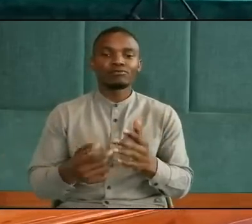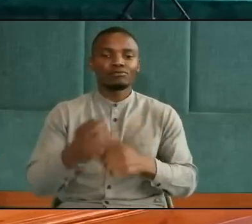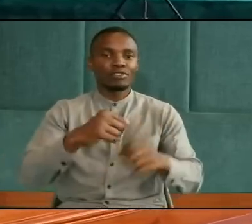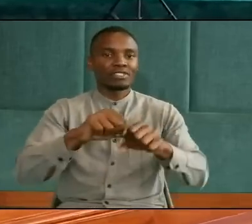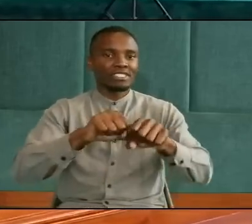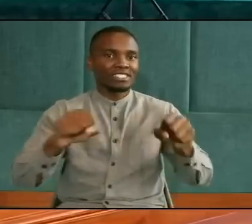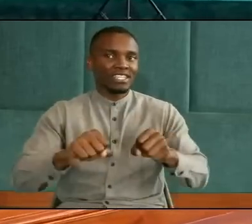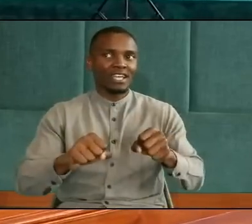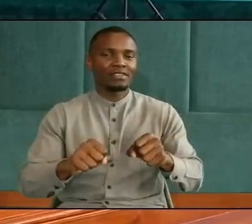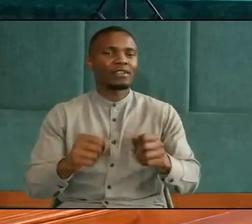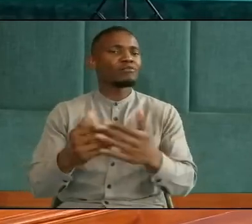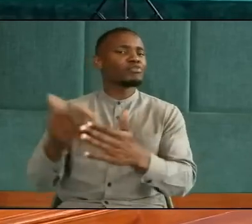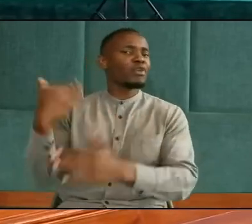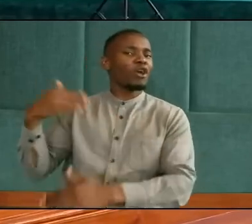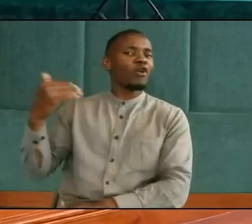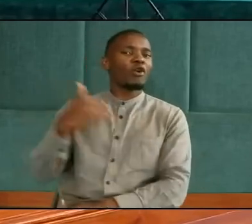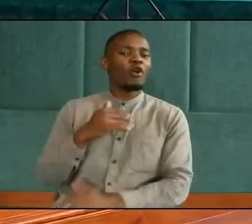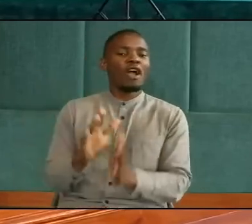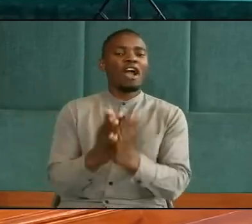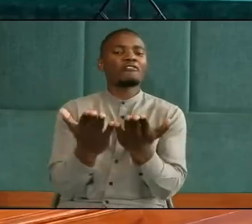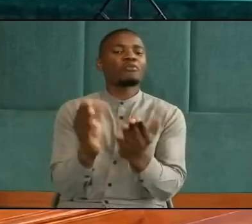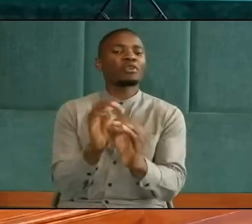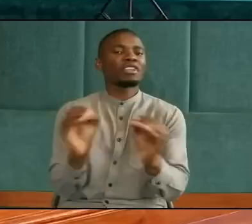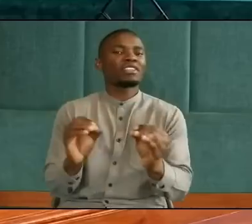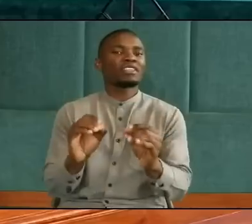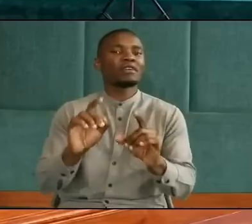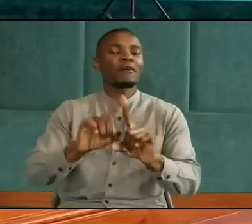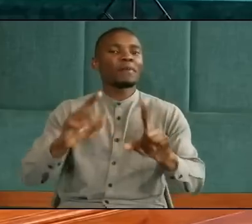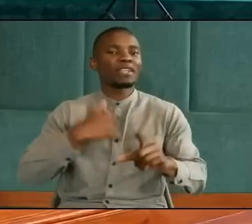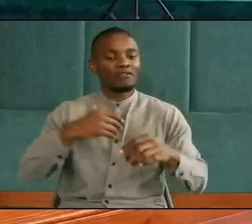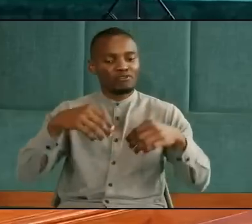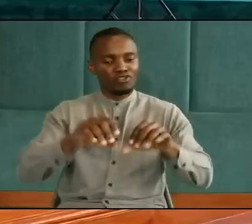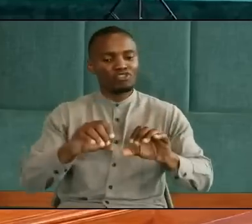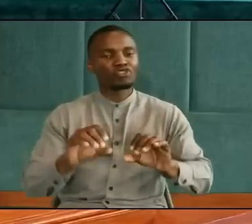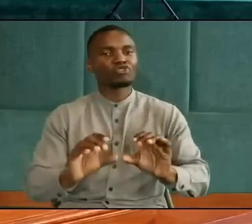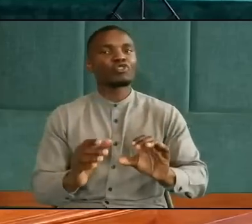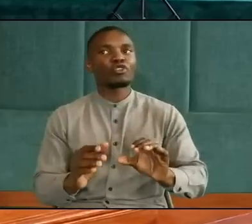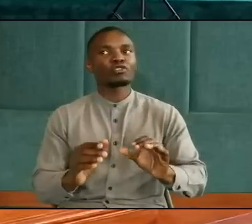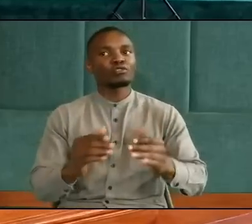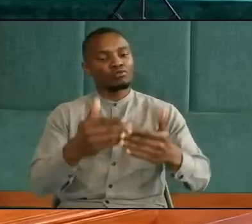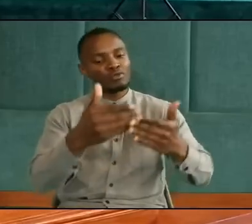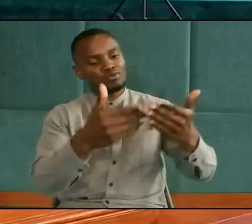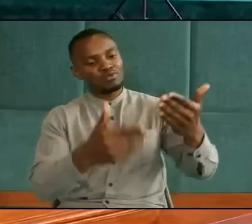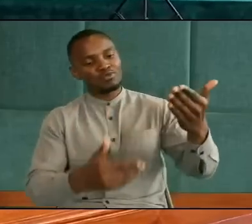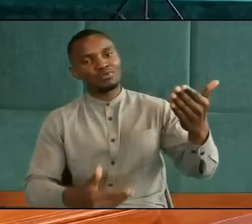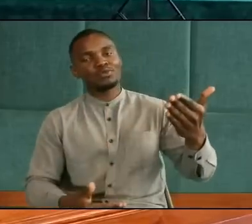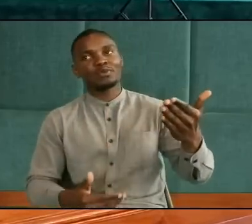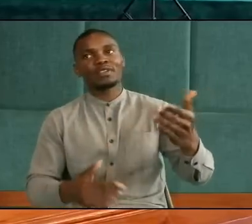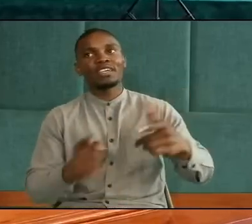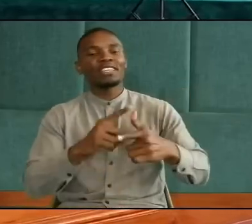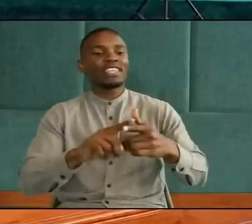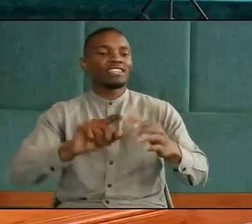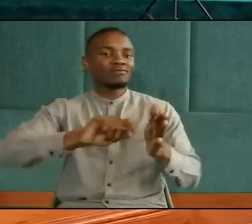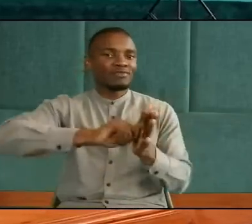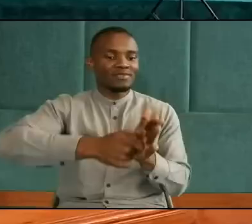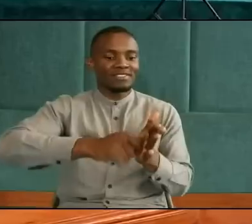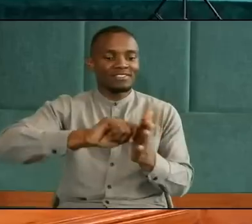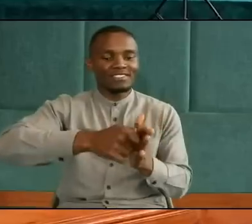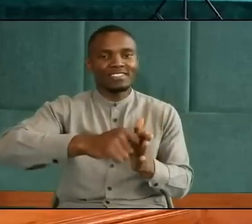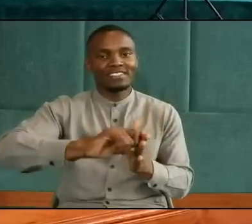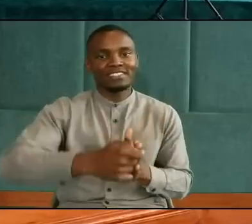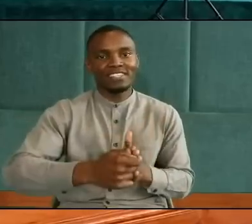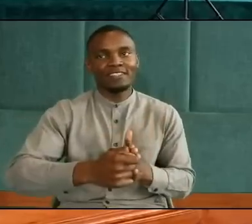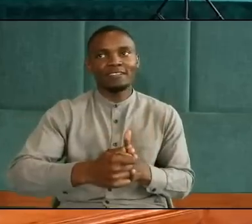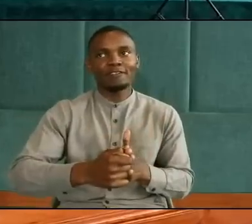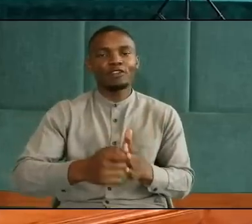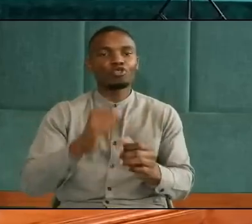in those days they didn't have books. They had everything is in scroll. They wrap it up in a scroll and they put these seals around them to bind them,